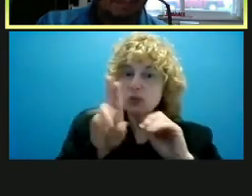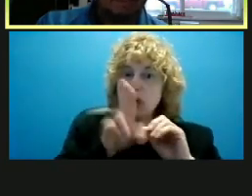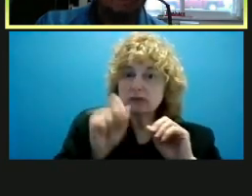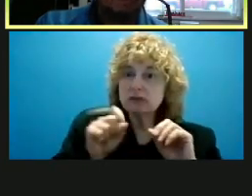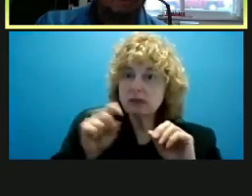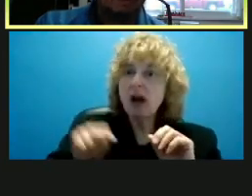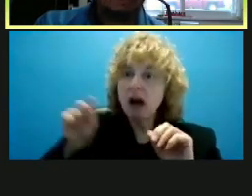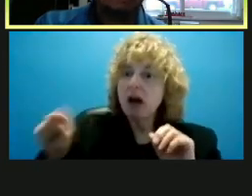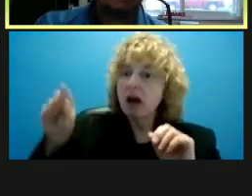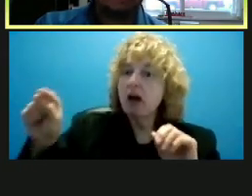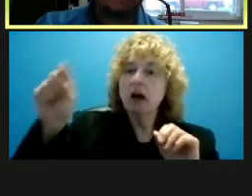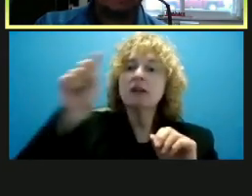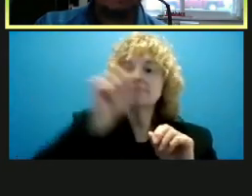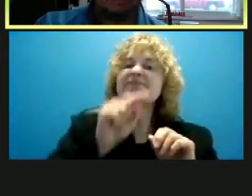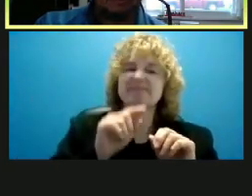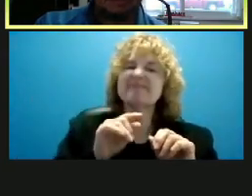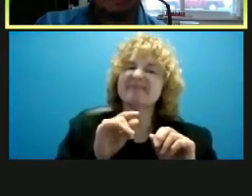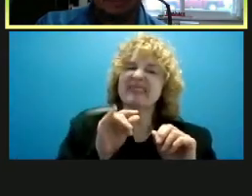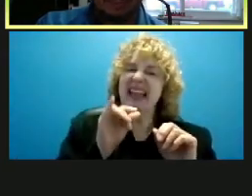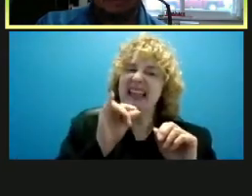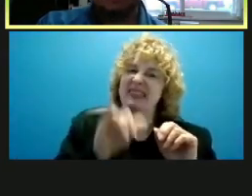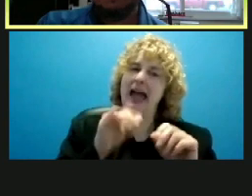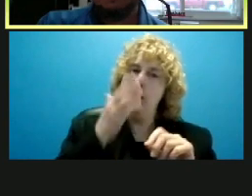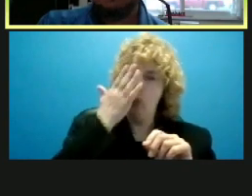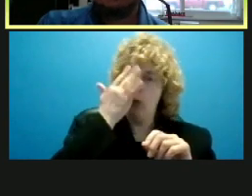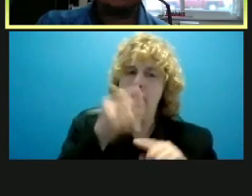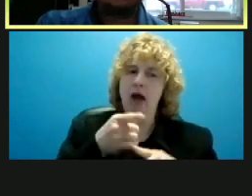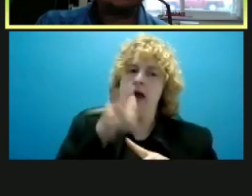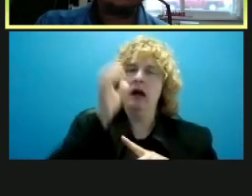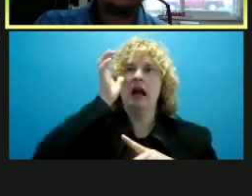birth to the concept of redistricting commissions. Next.